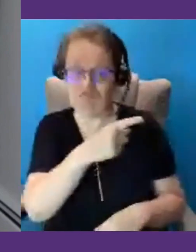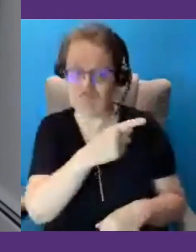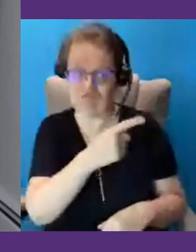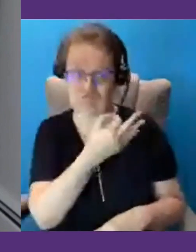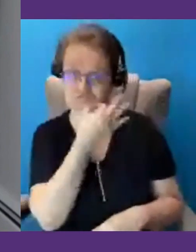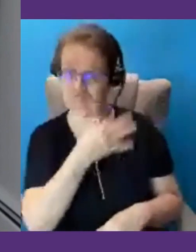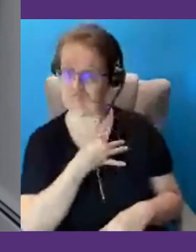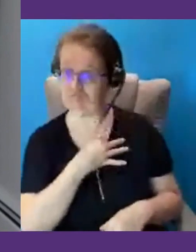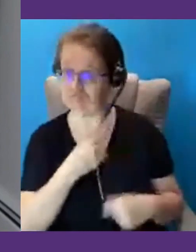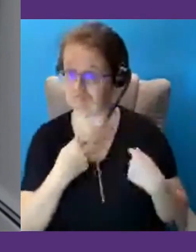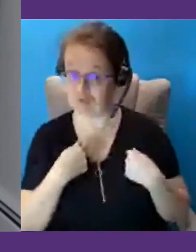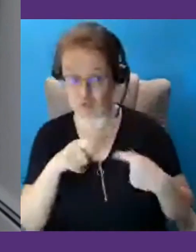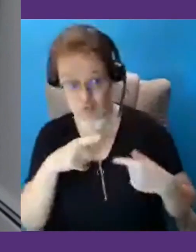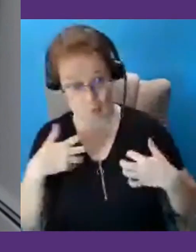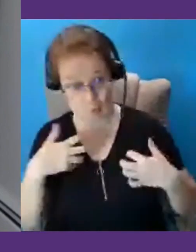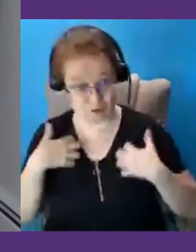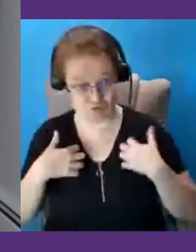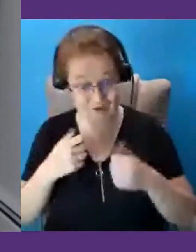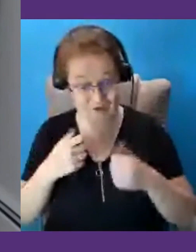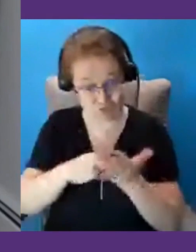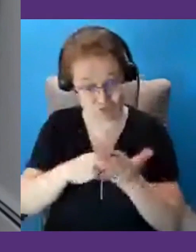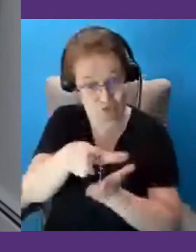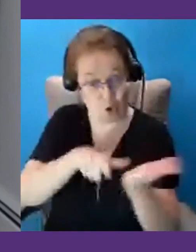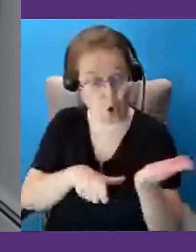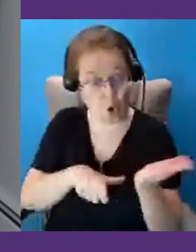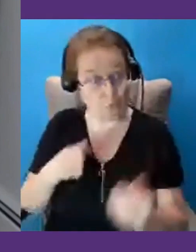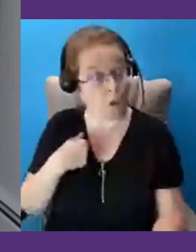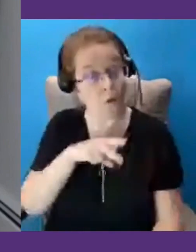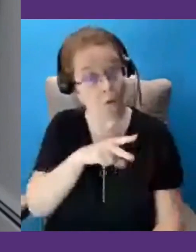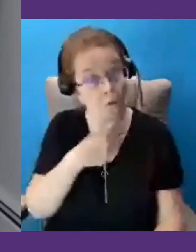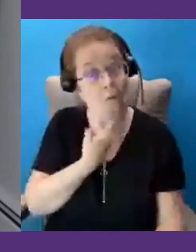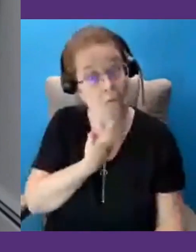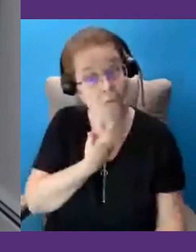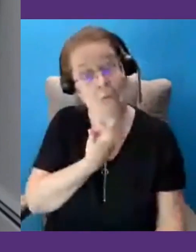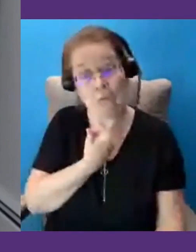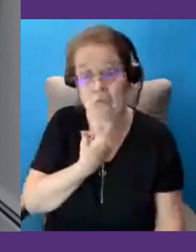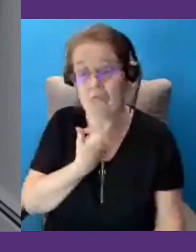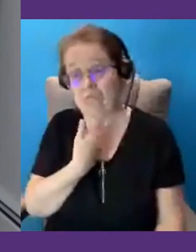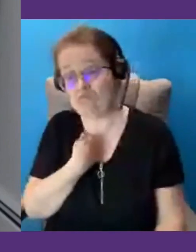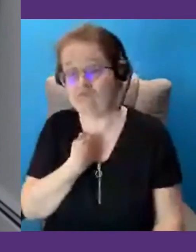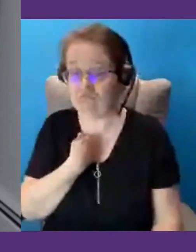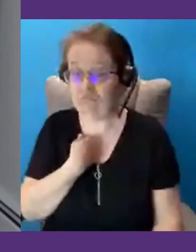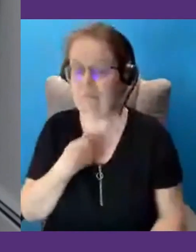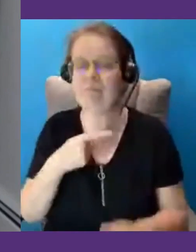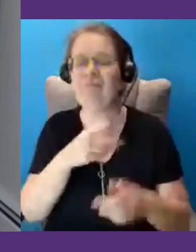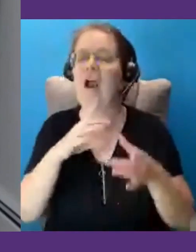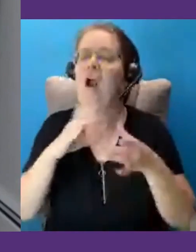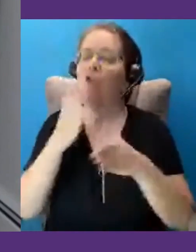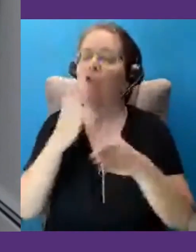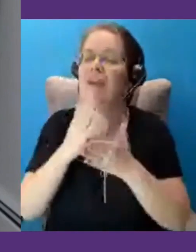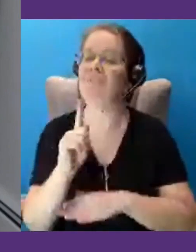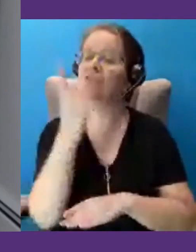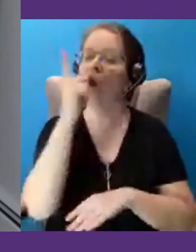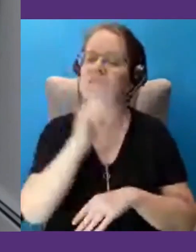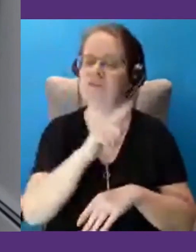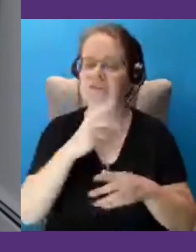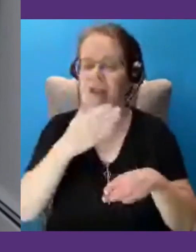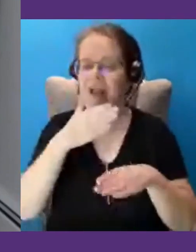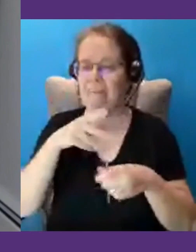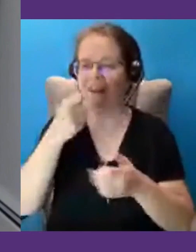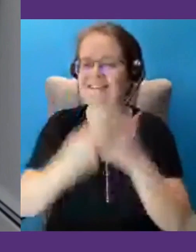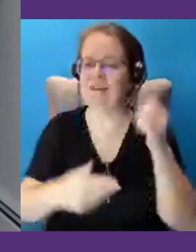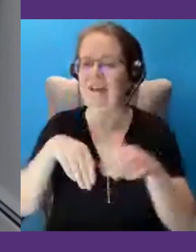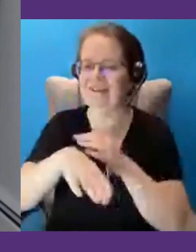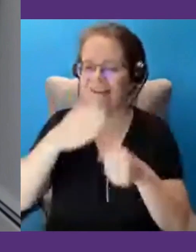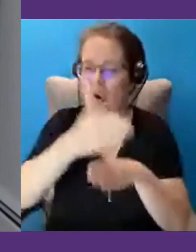in writing a column? And initially, it was about disability in the workplace. That has now, over